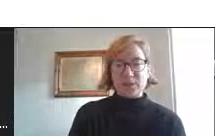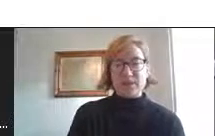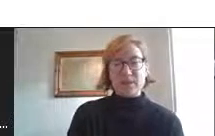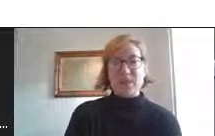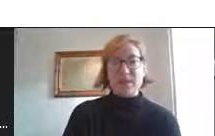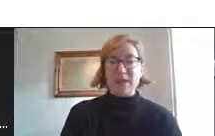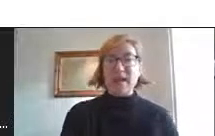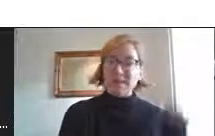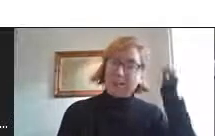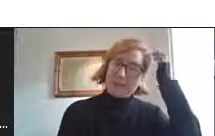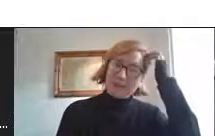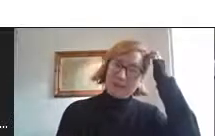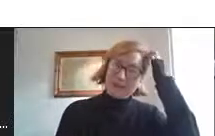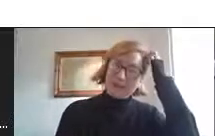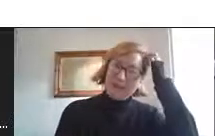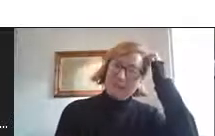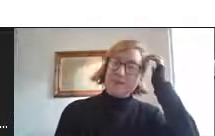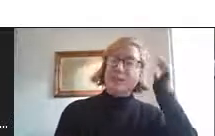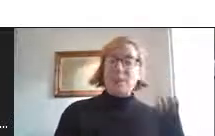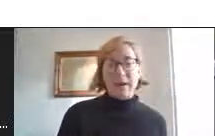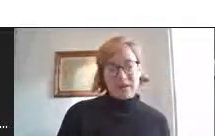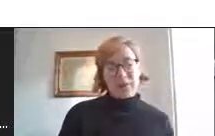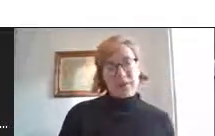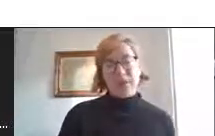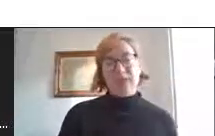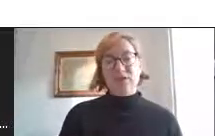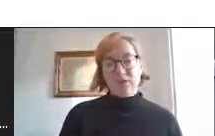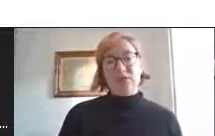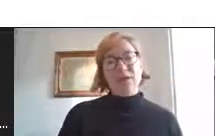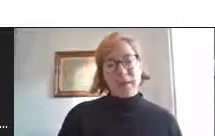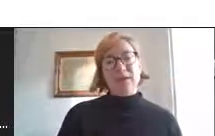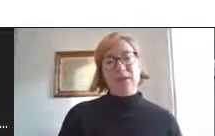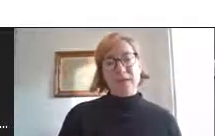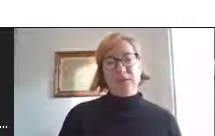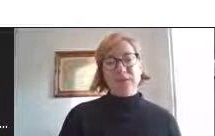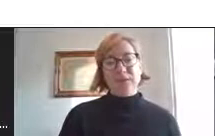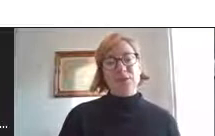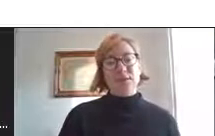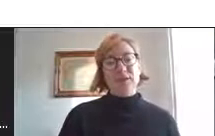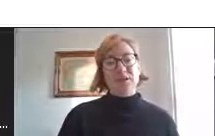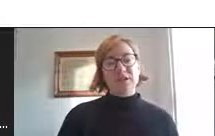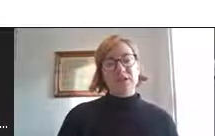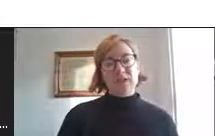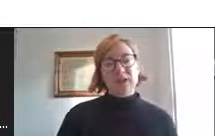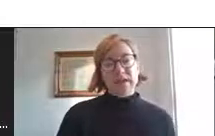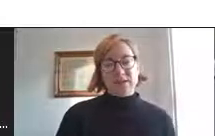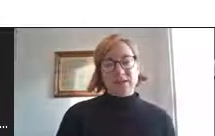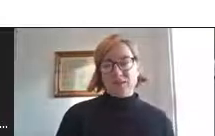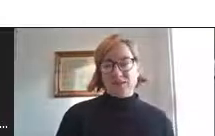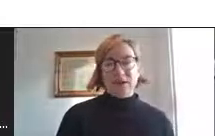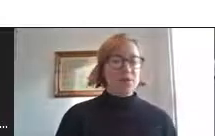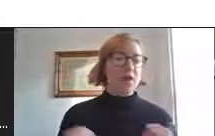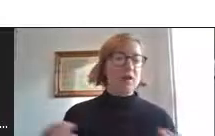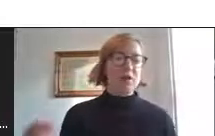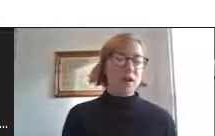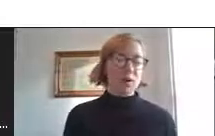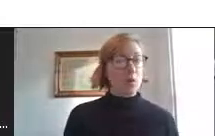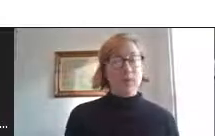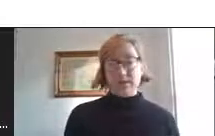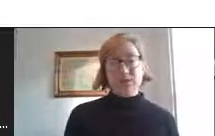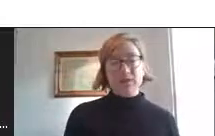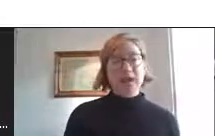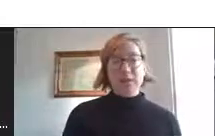social situations where speaking is expected, despite the fact that they do speak in other situations. So it's a child